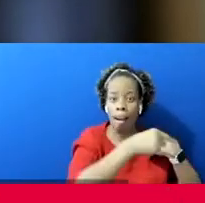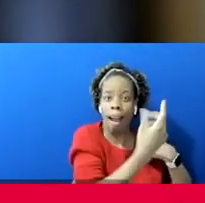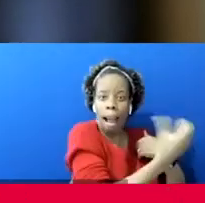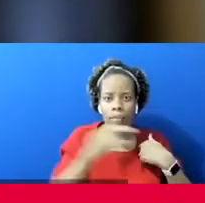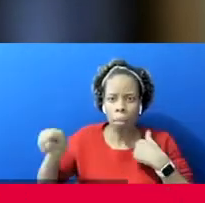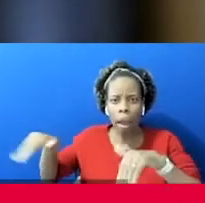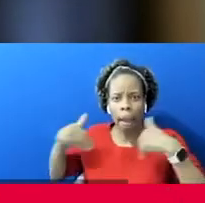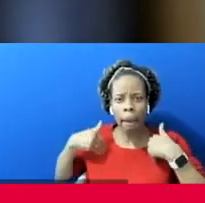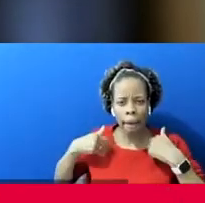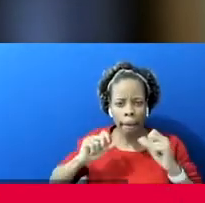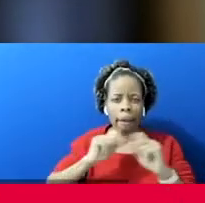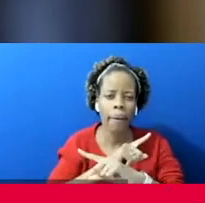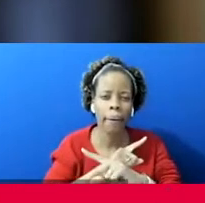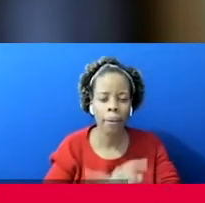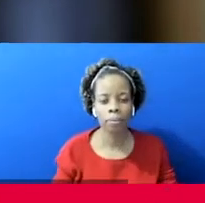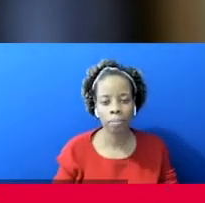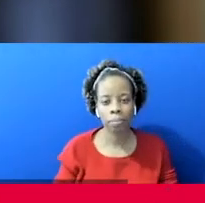Thank you for that, Piers. Fiona?